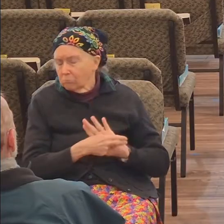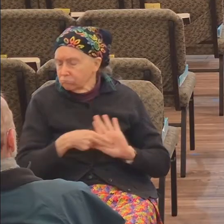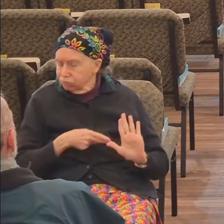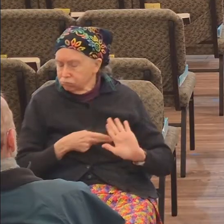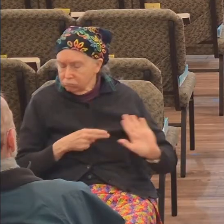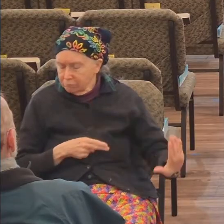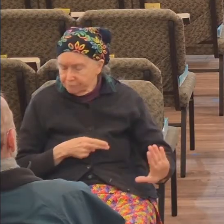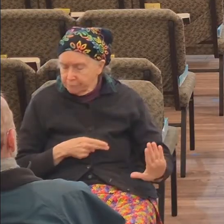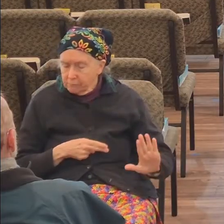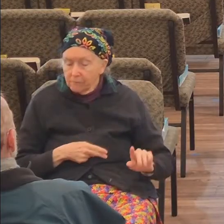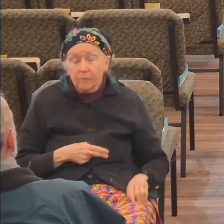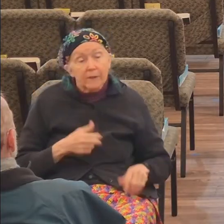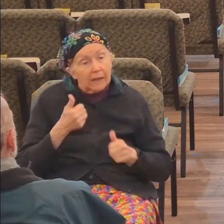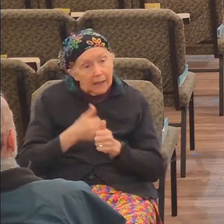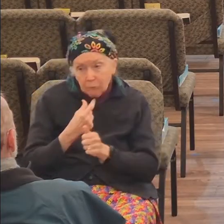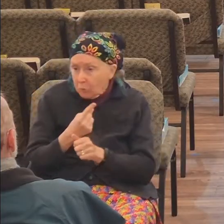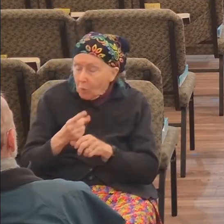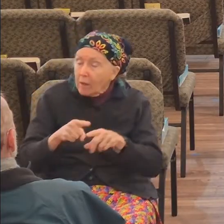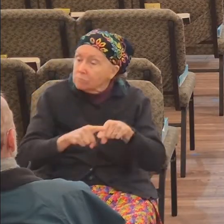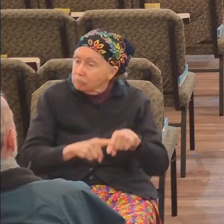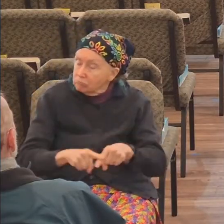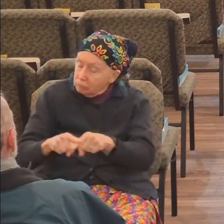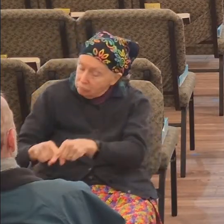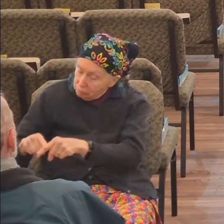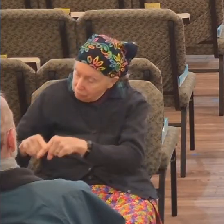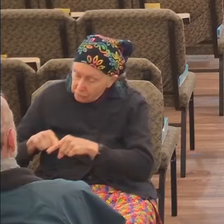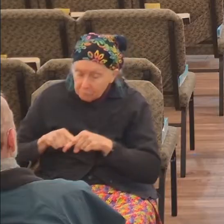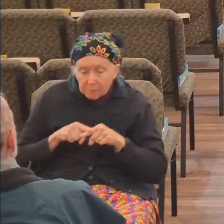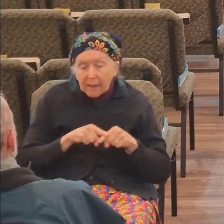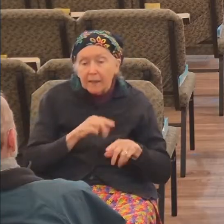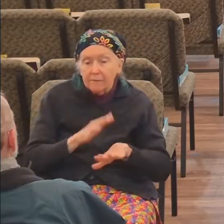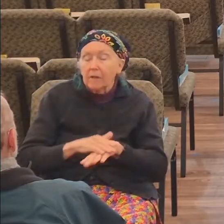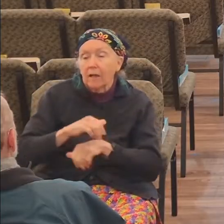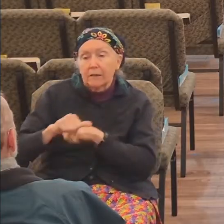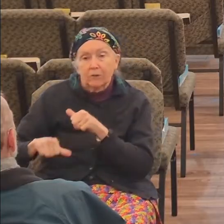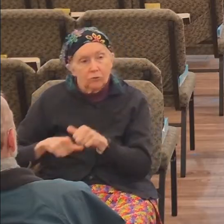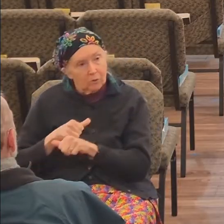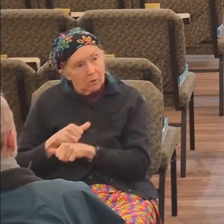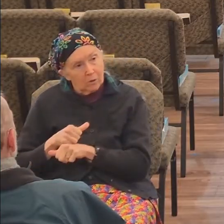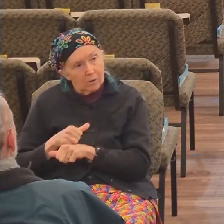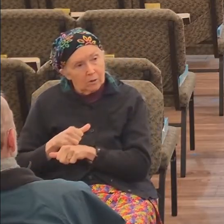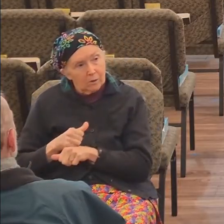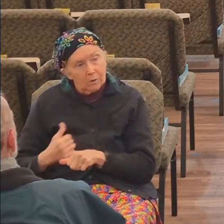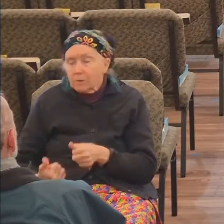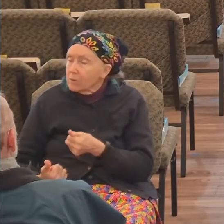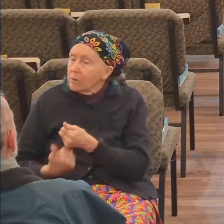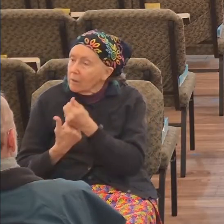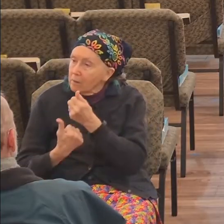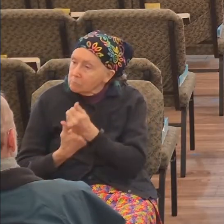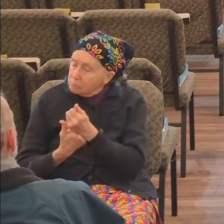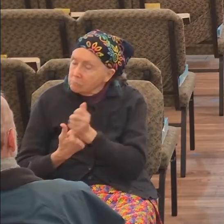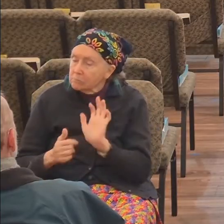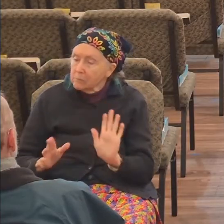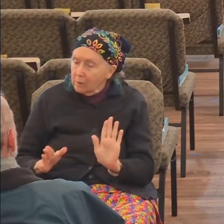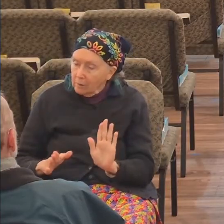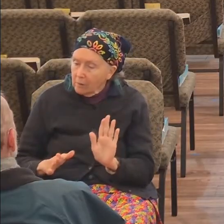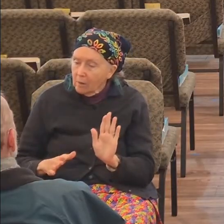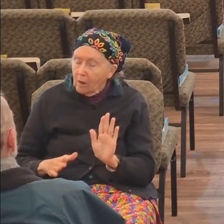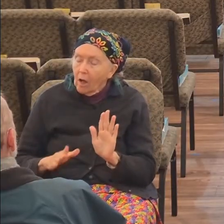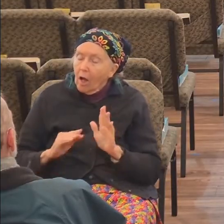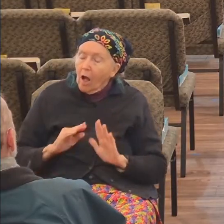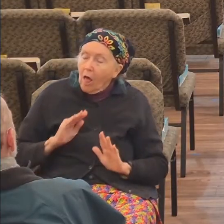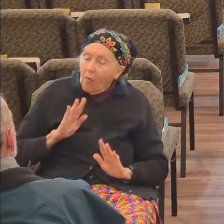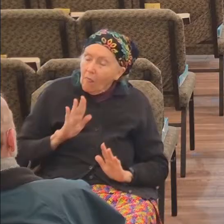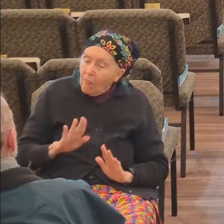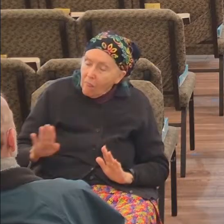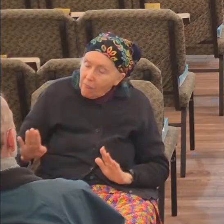Okay. Everybody depended upon one another to uphold what the DNA, the fabric of what they believed